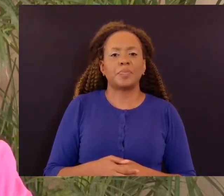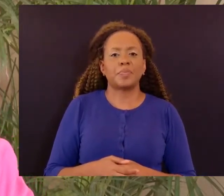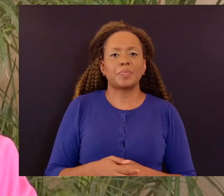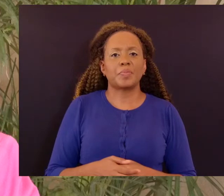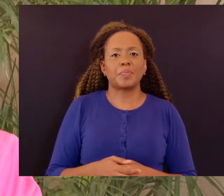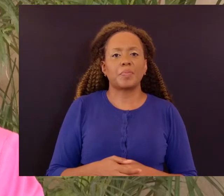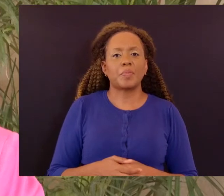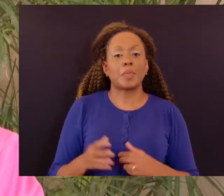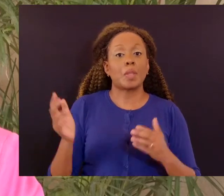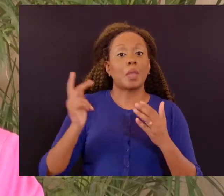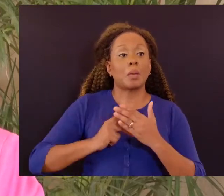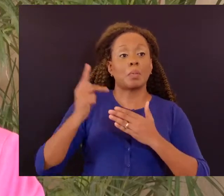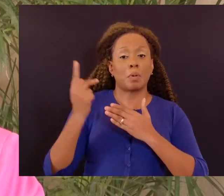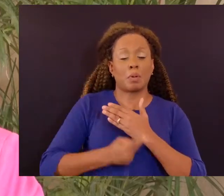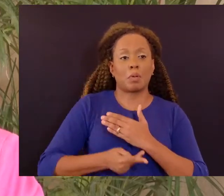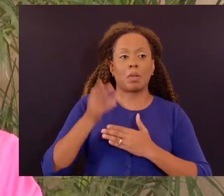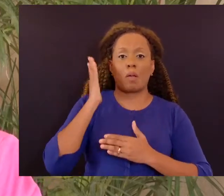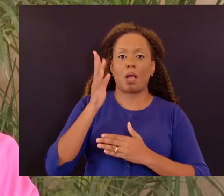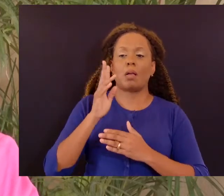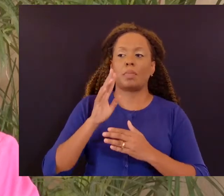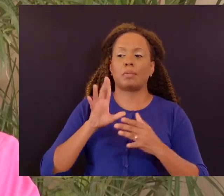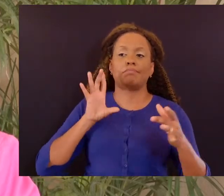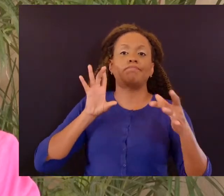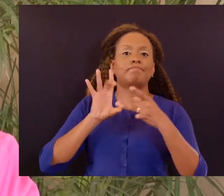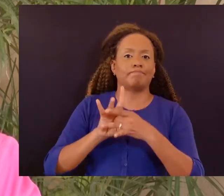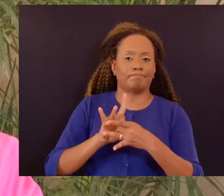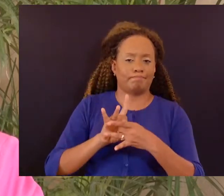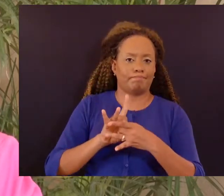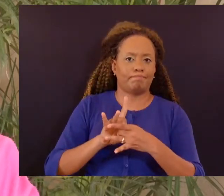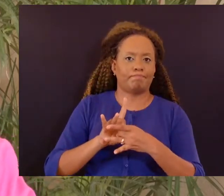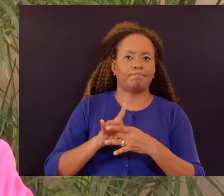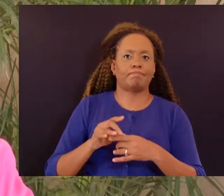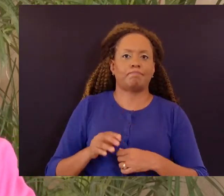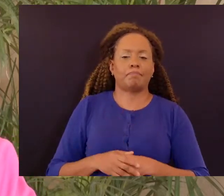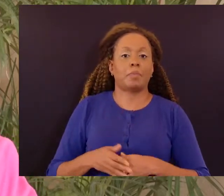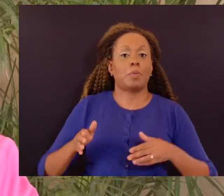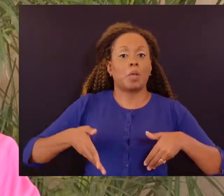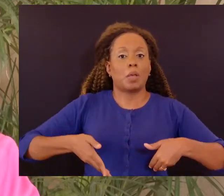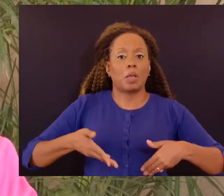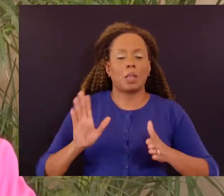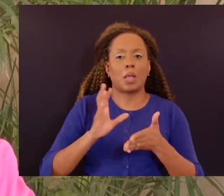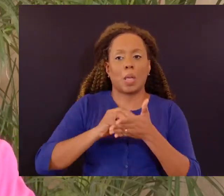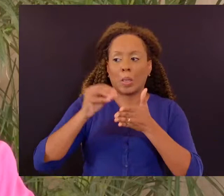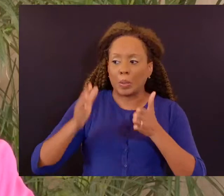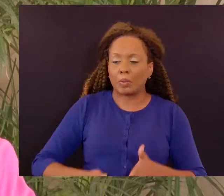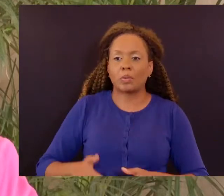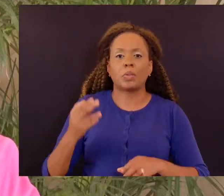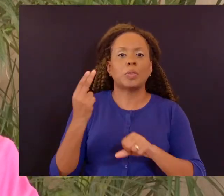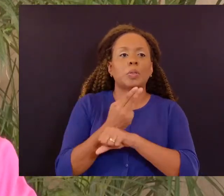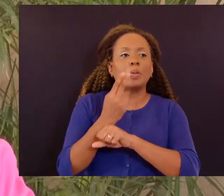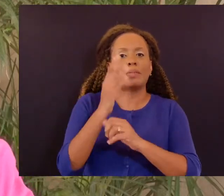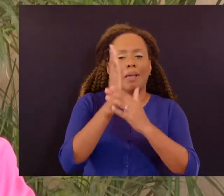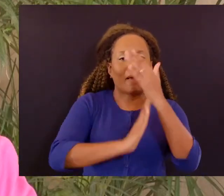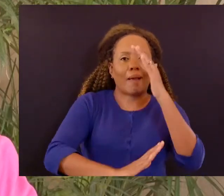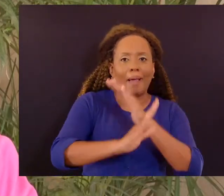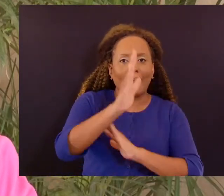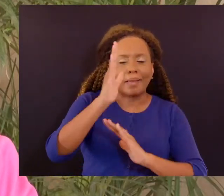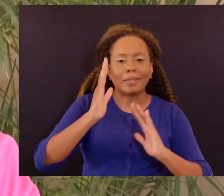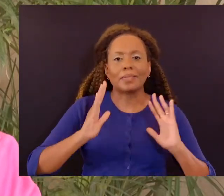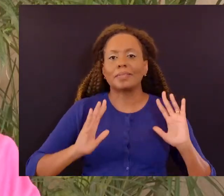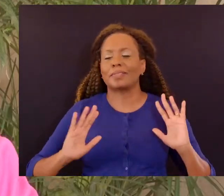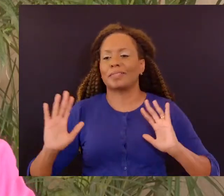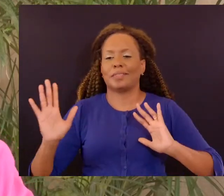programs are going to be applied in nature. They are going to allow the students to use their hands